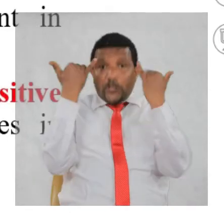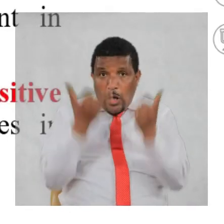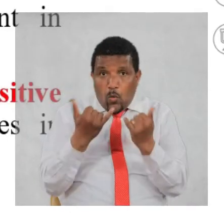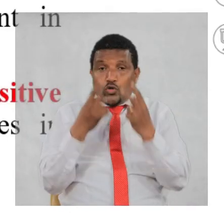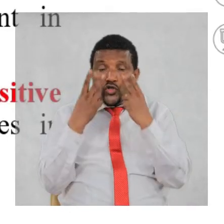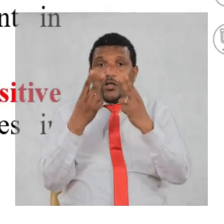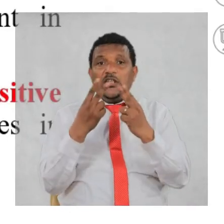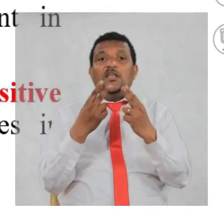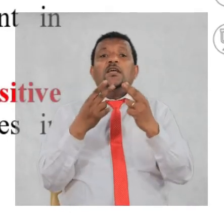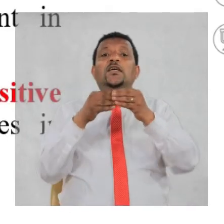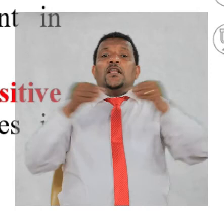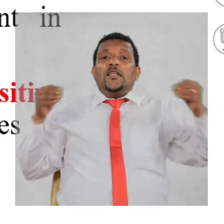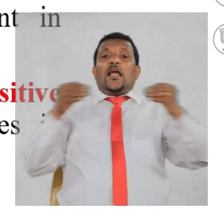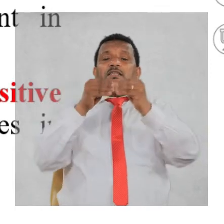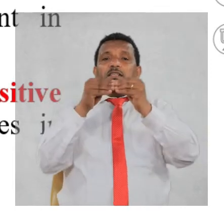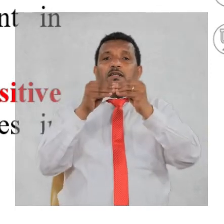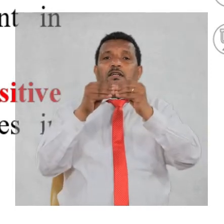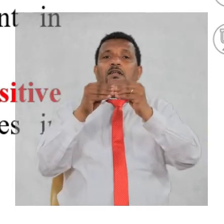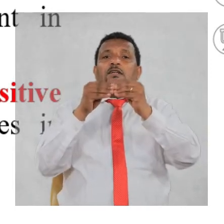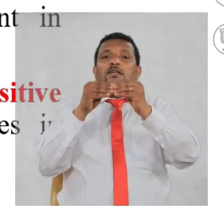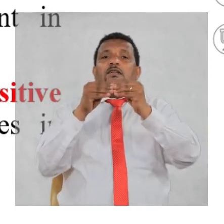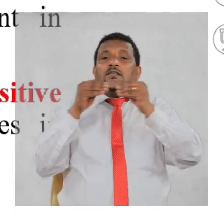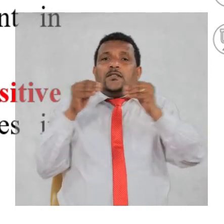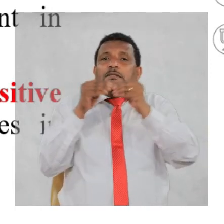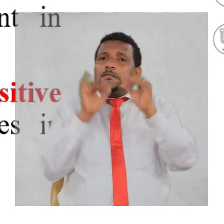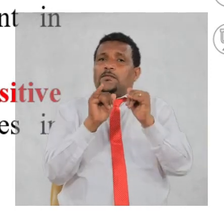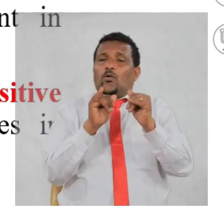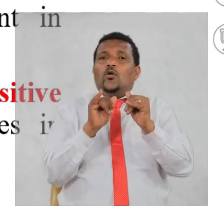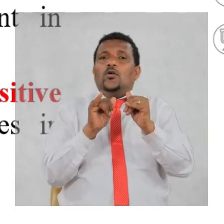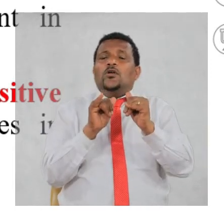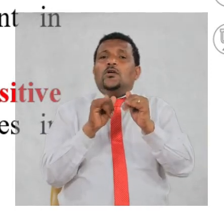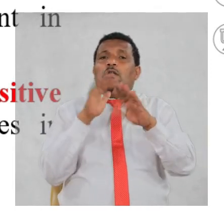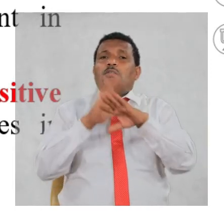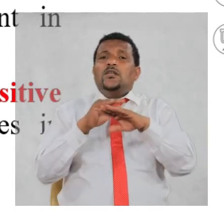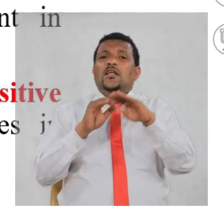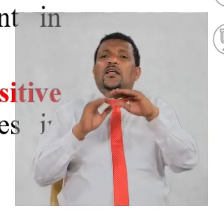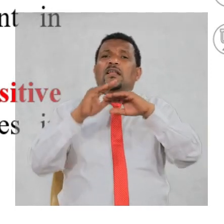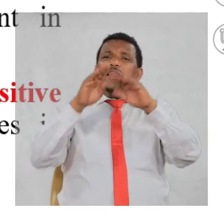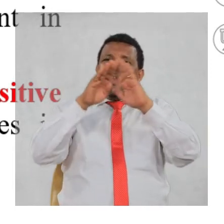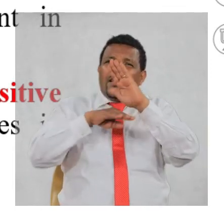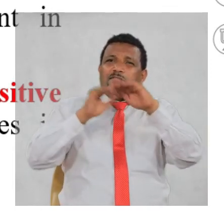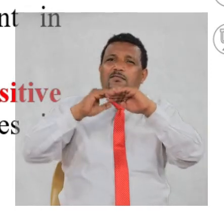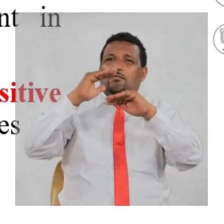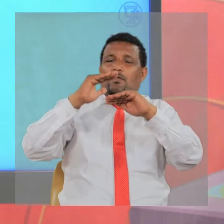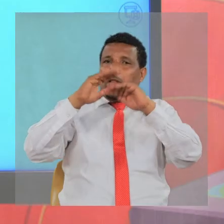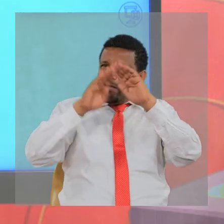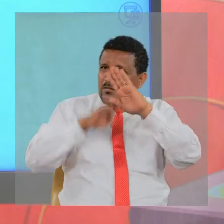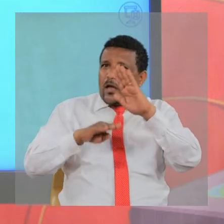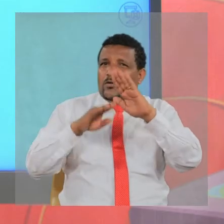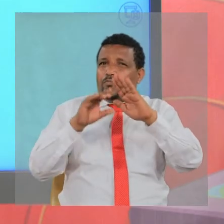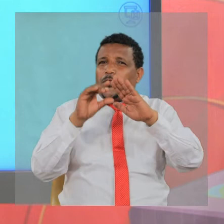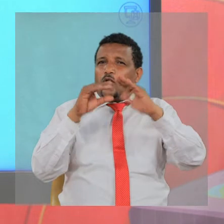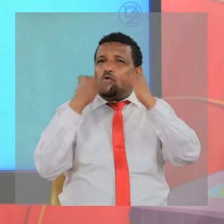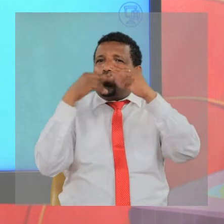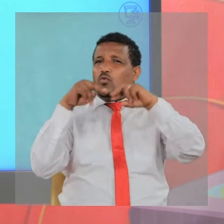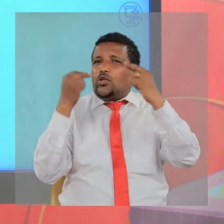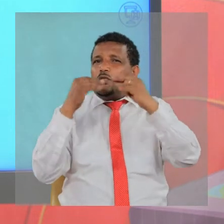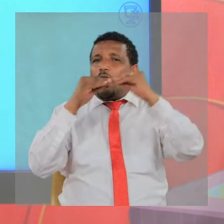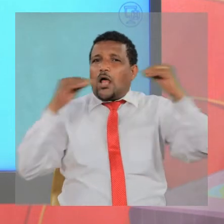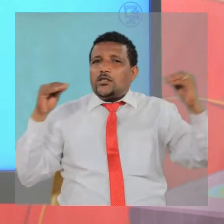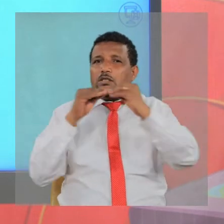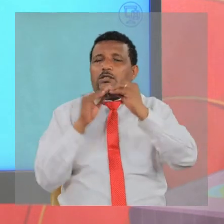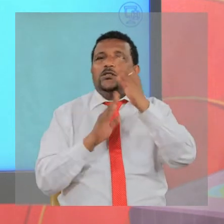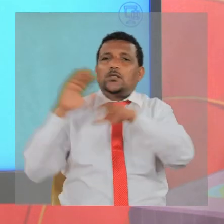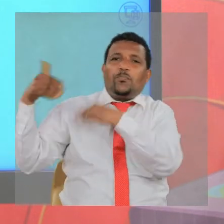Now let's see the inelastic range, also called less than unit elastic. The supplier is said to be inelastic